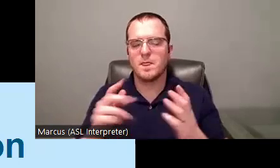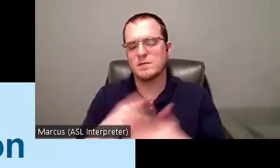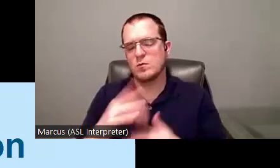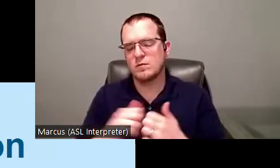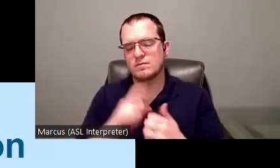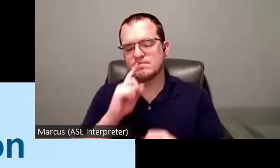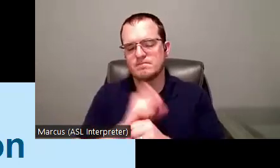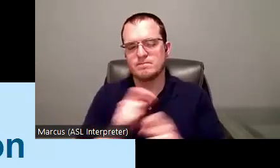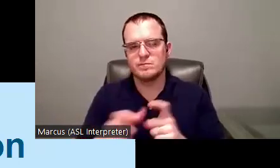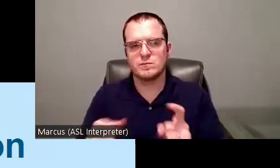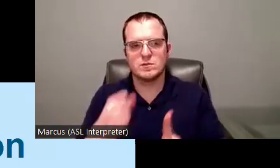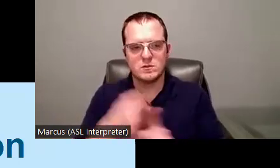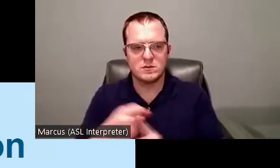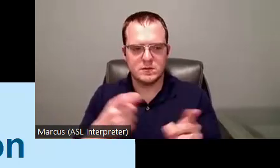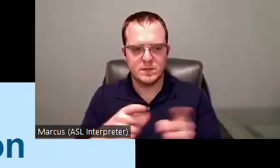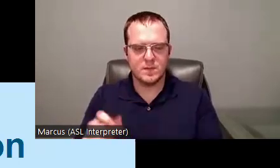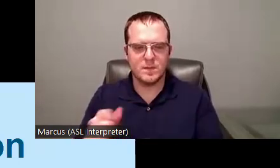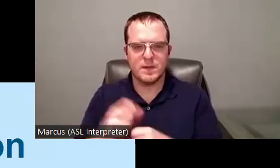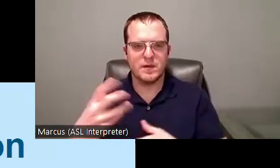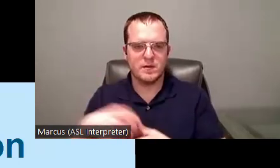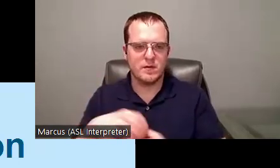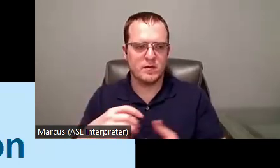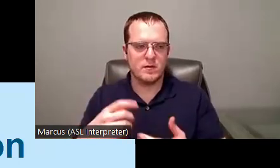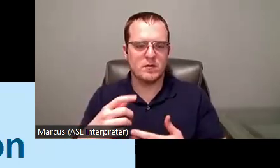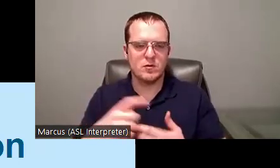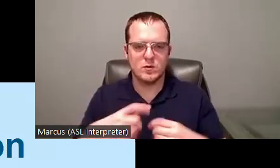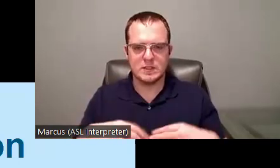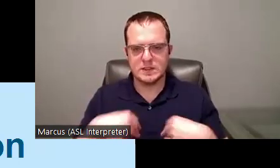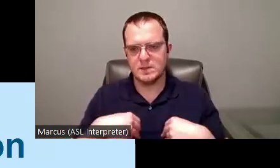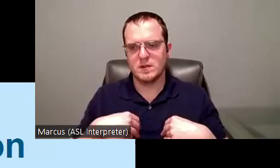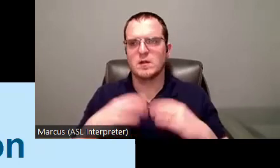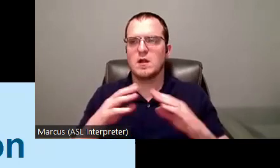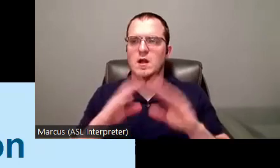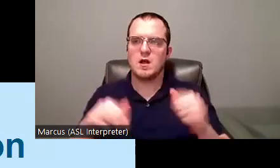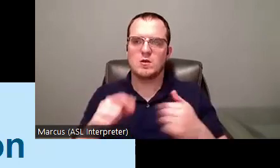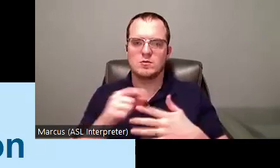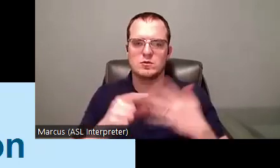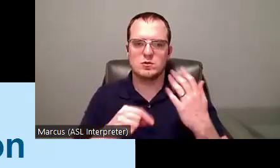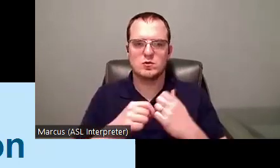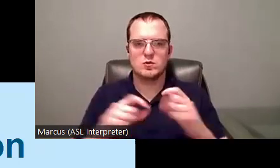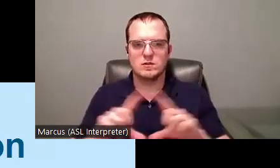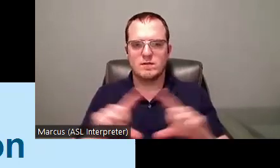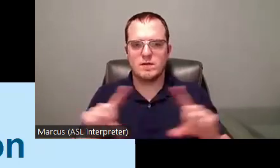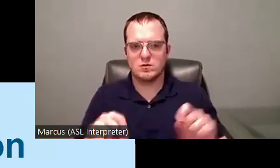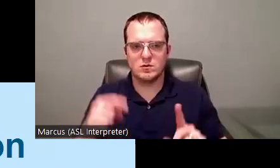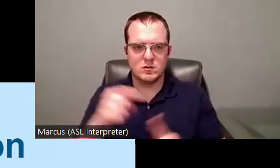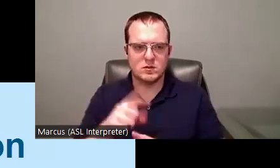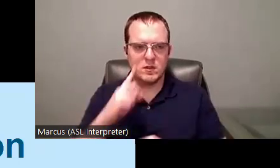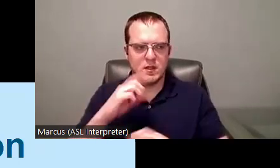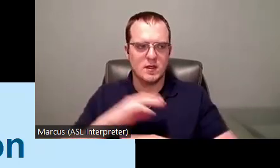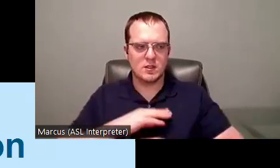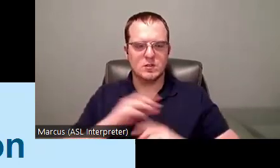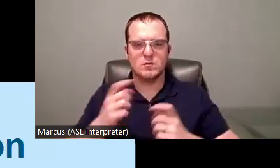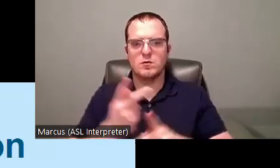extent possible, will require participating projects to accept housing choice vouchers. And eligible borrowers